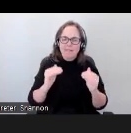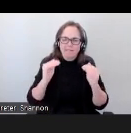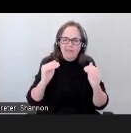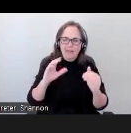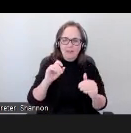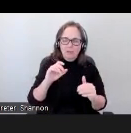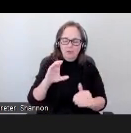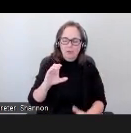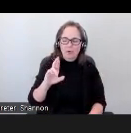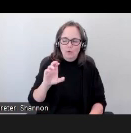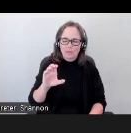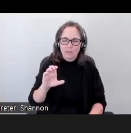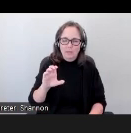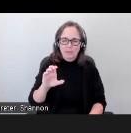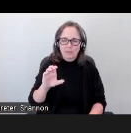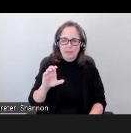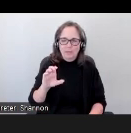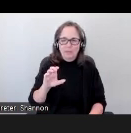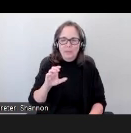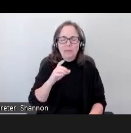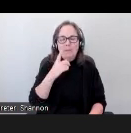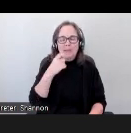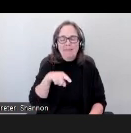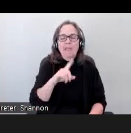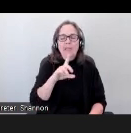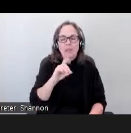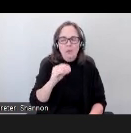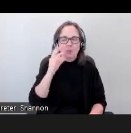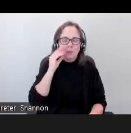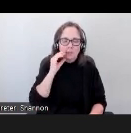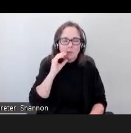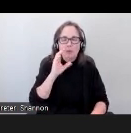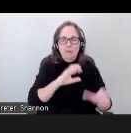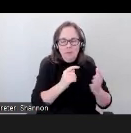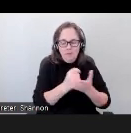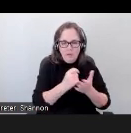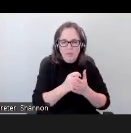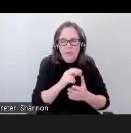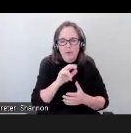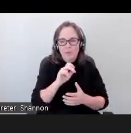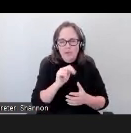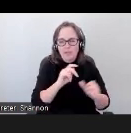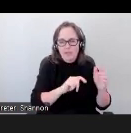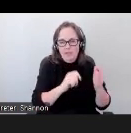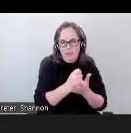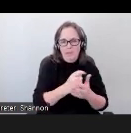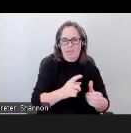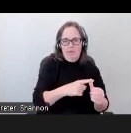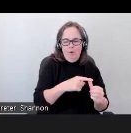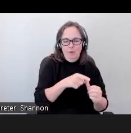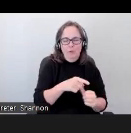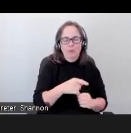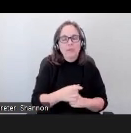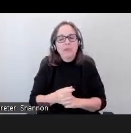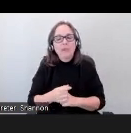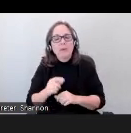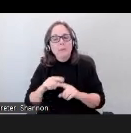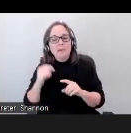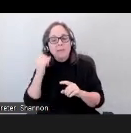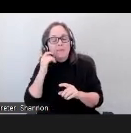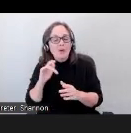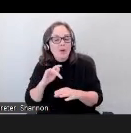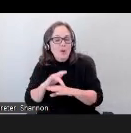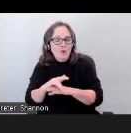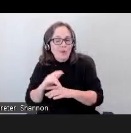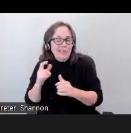get neoadjuvant or chemotherapy and radiation therapy upfront. Patients who have early stage cancer, we are